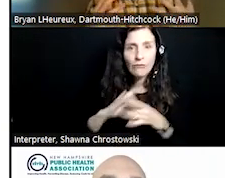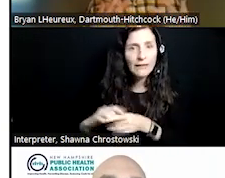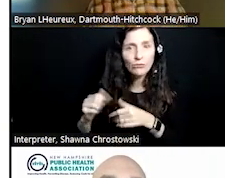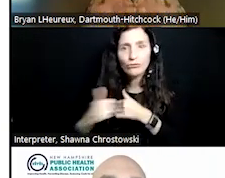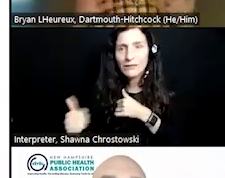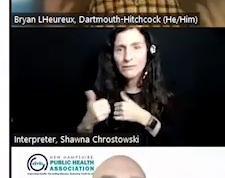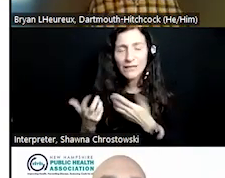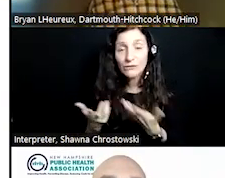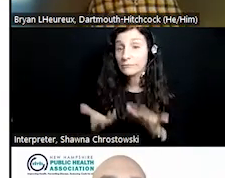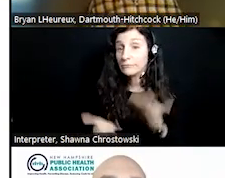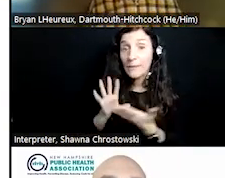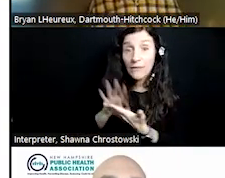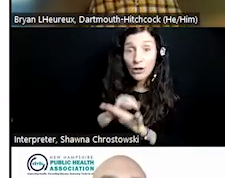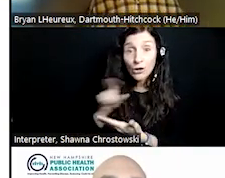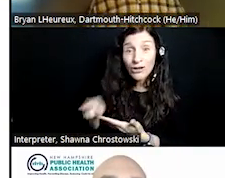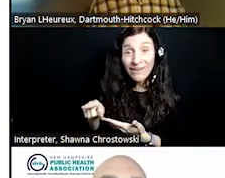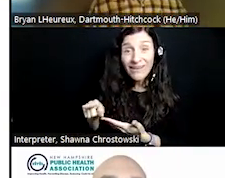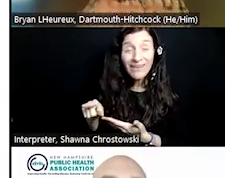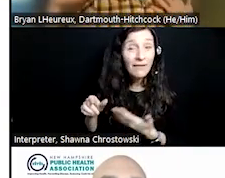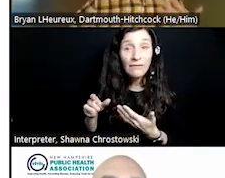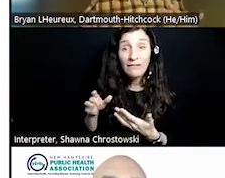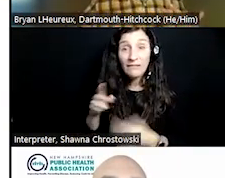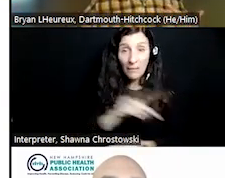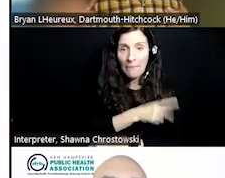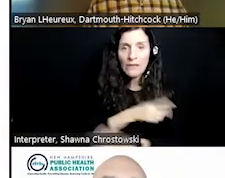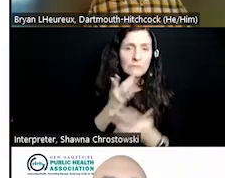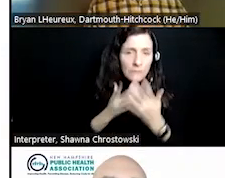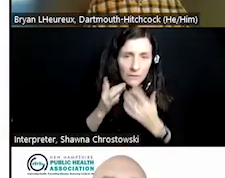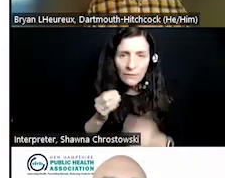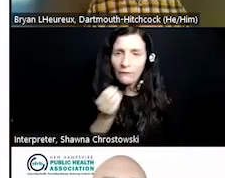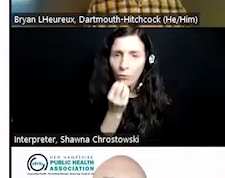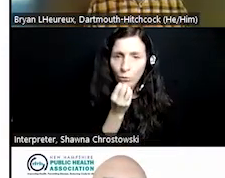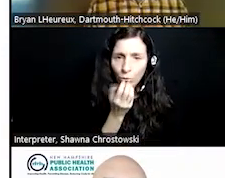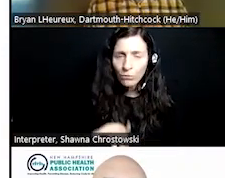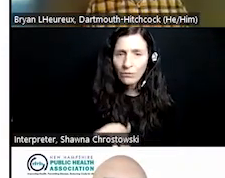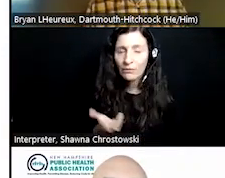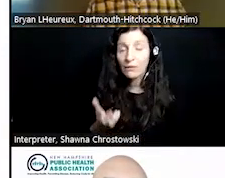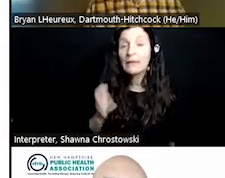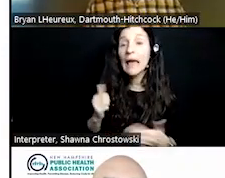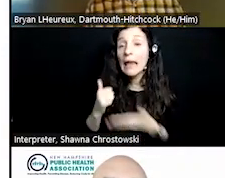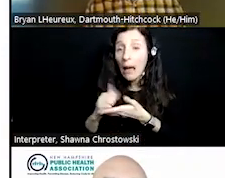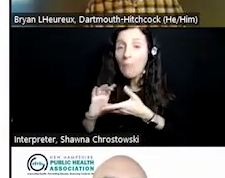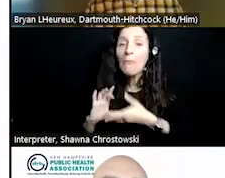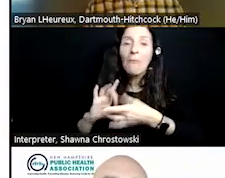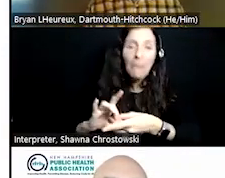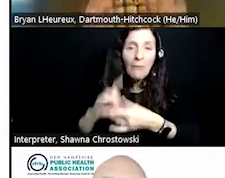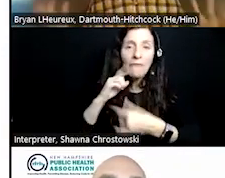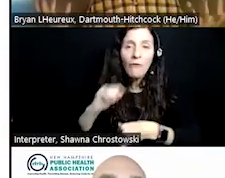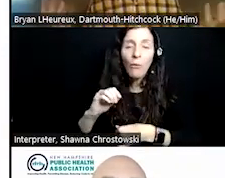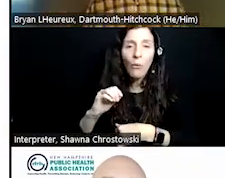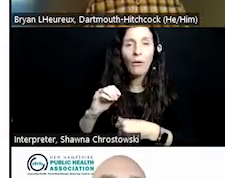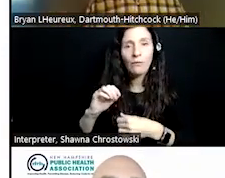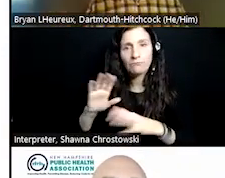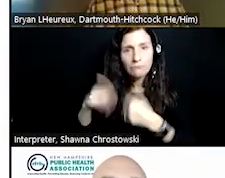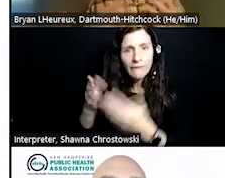learn that the patient has food insecurity and then can work with them to help make connections to community supports for food insecurity.